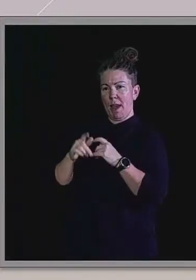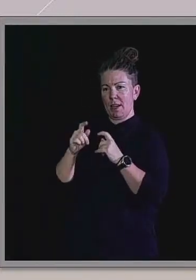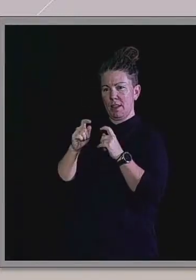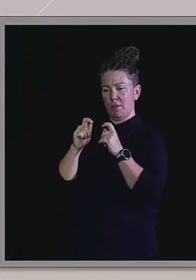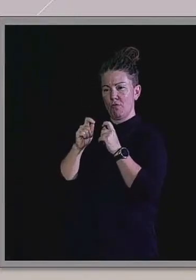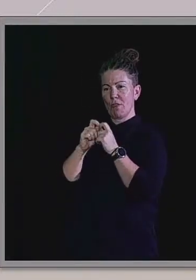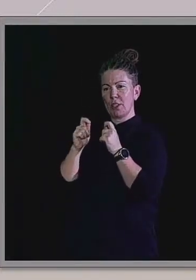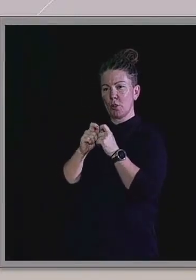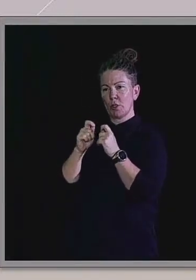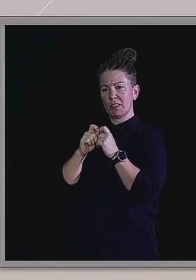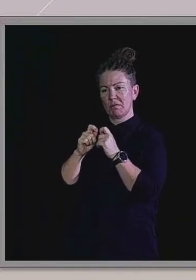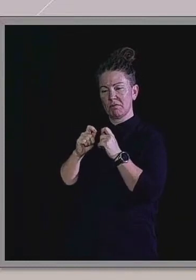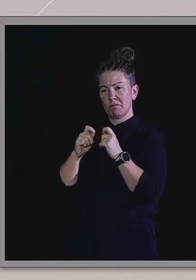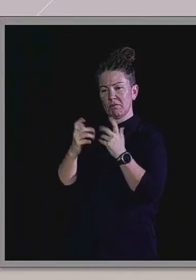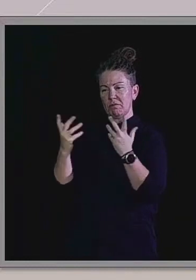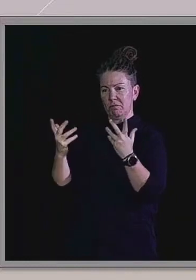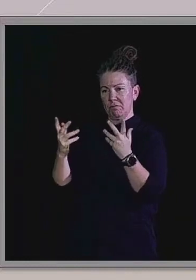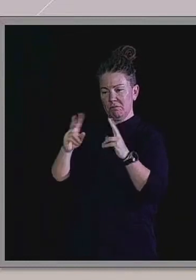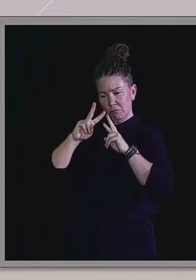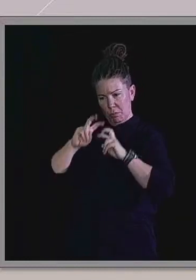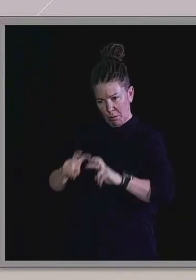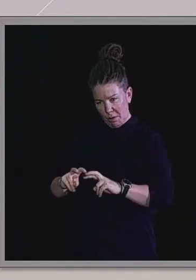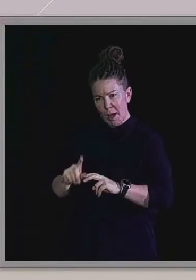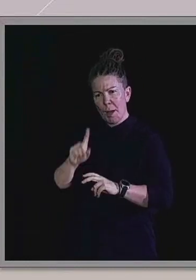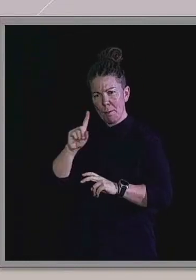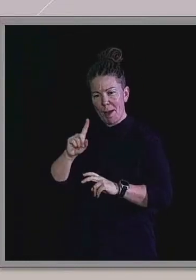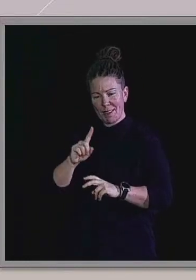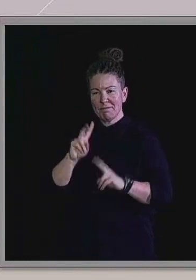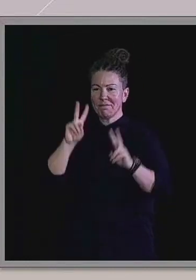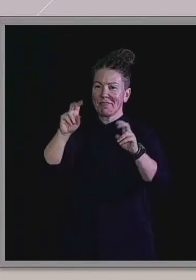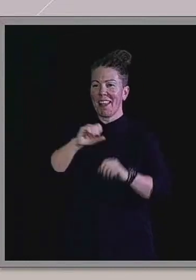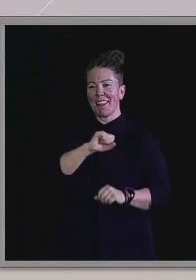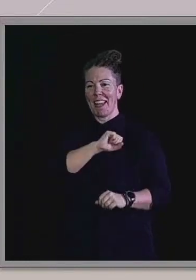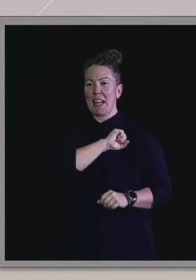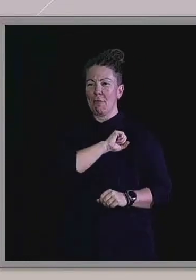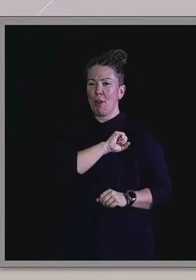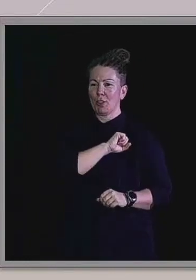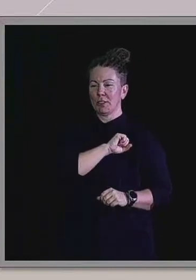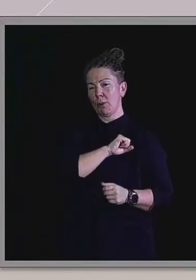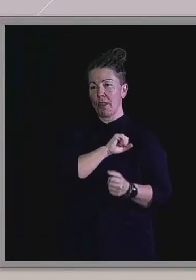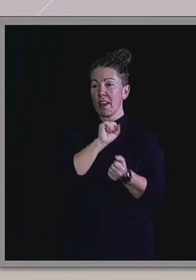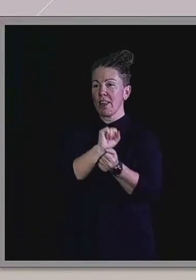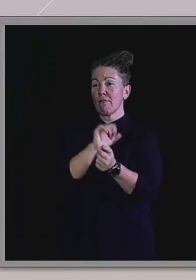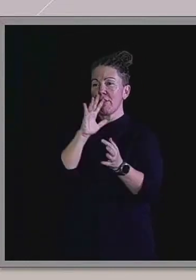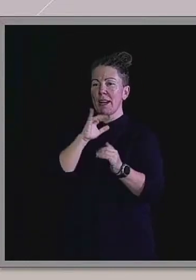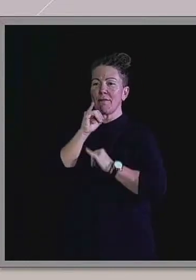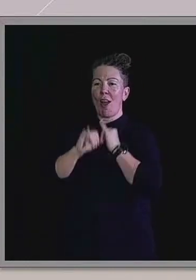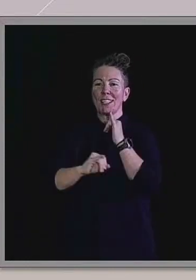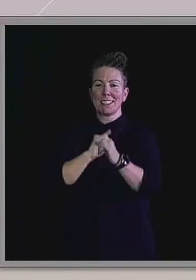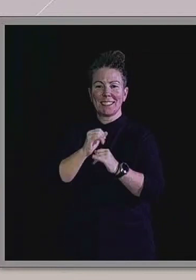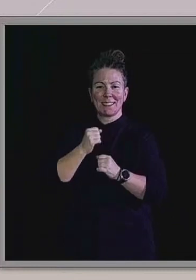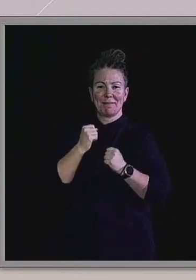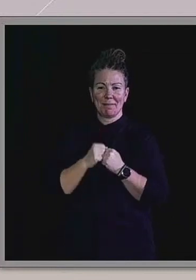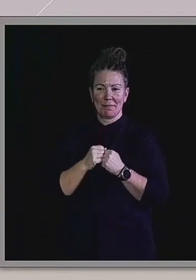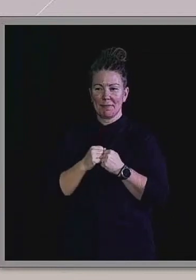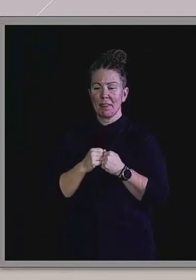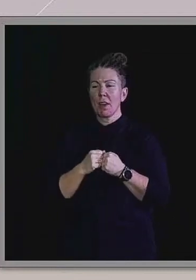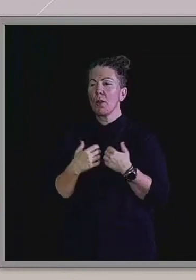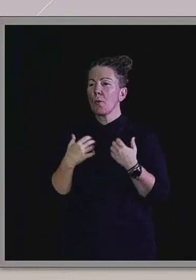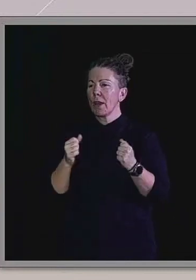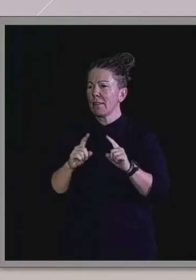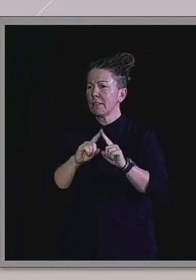extraction, but the other way to think about your work is about the heroes in these stories, which is to say the freedom fighters. We have freedom fighters in Xanana